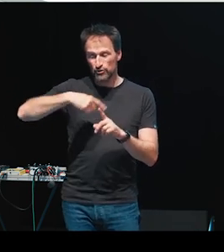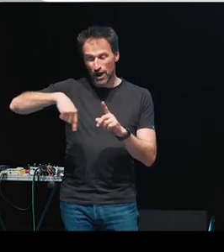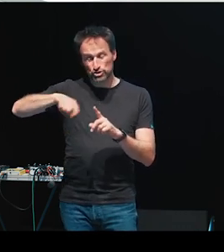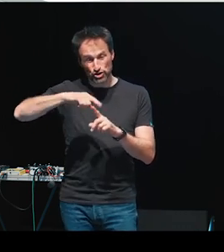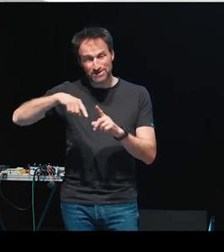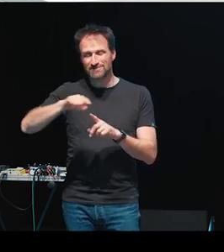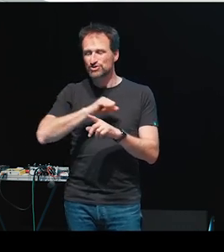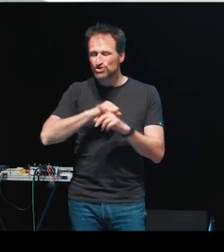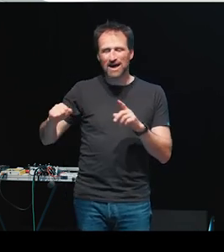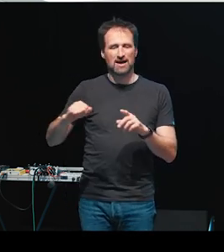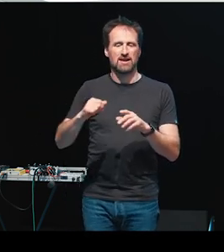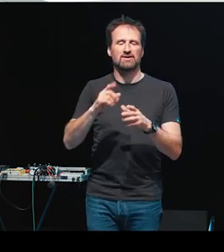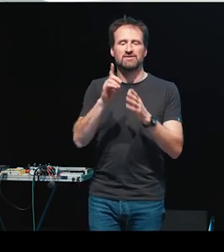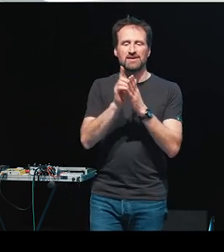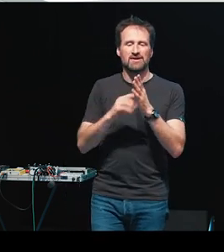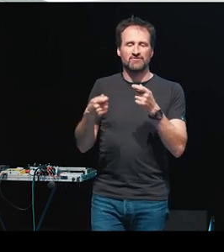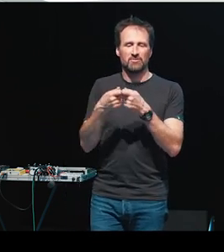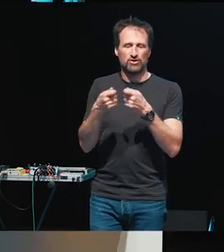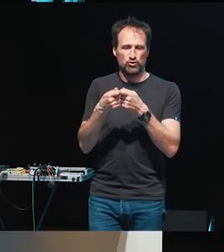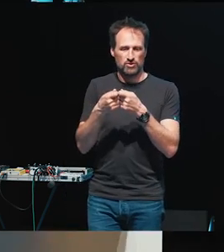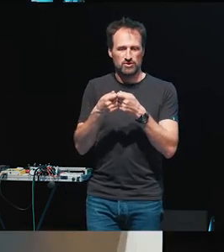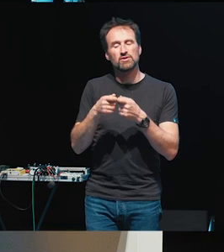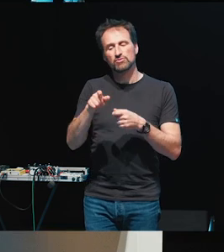connection, and maybe they're even on the same physical server.